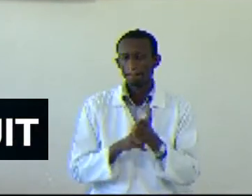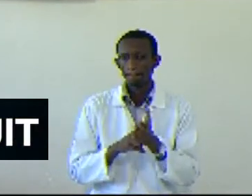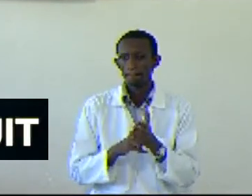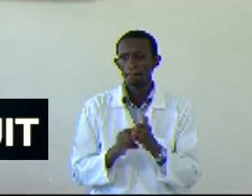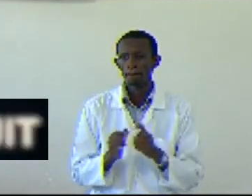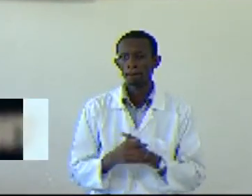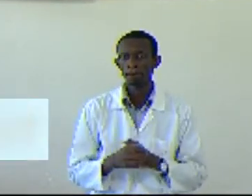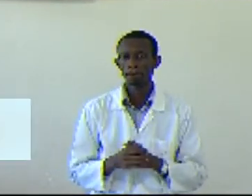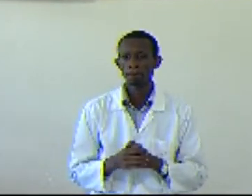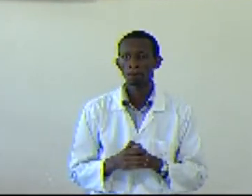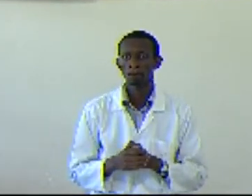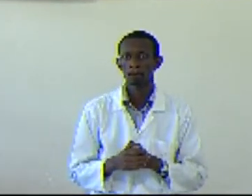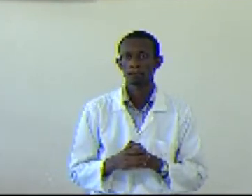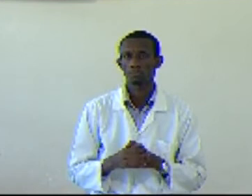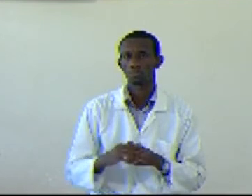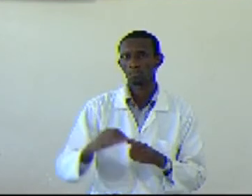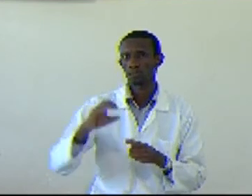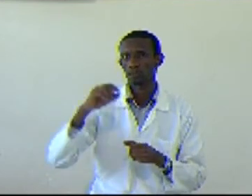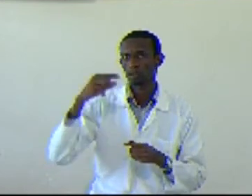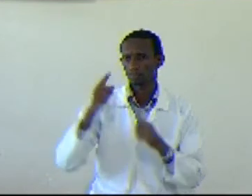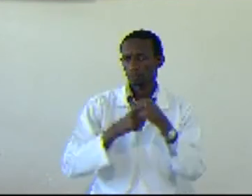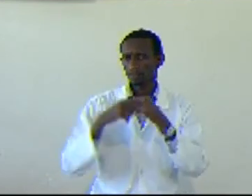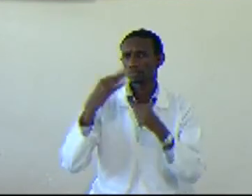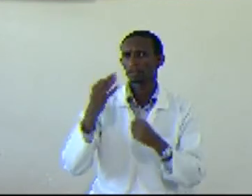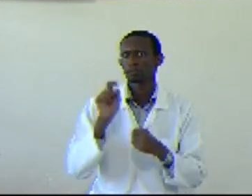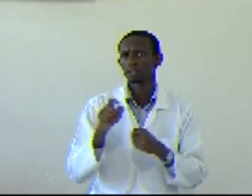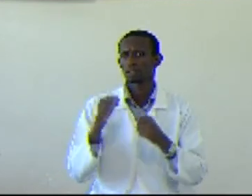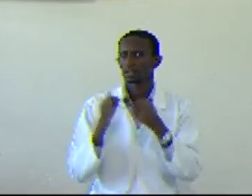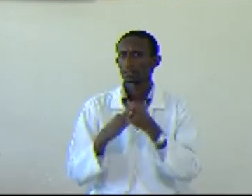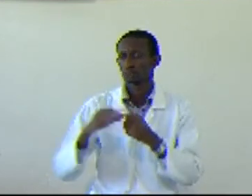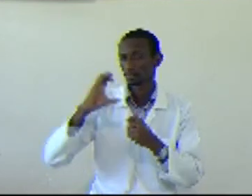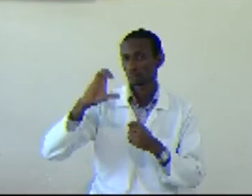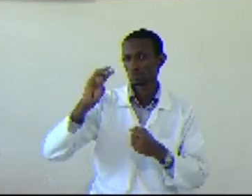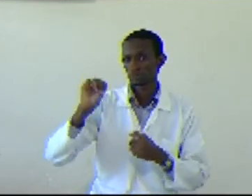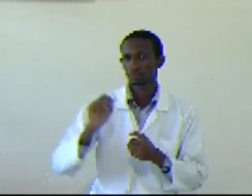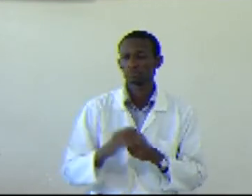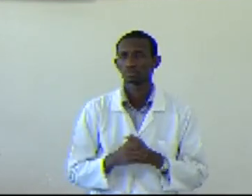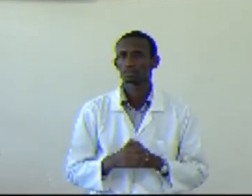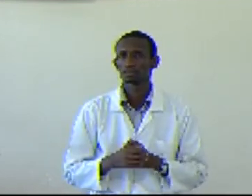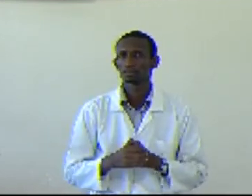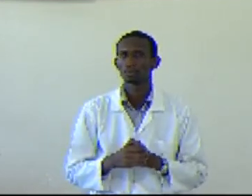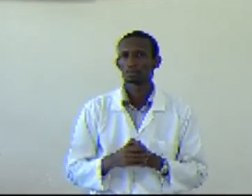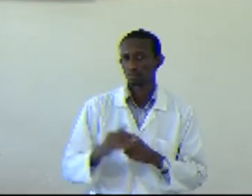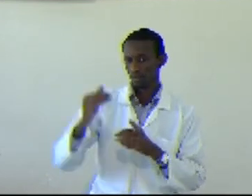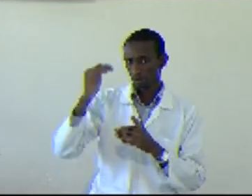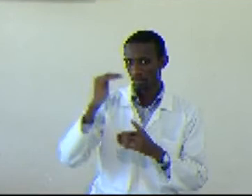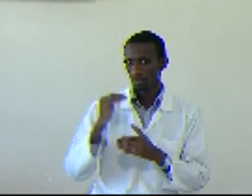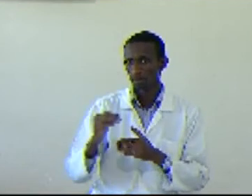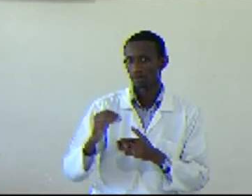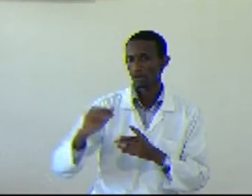use even the one that we had previously, 63.8 centimeters. Then that L0 equals